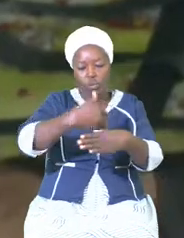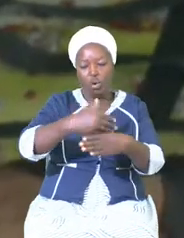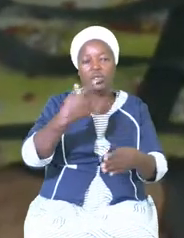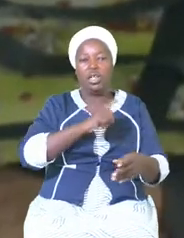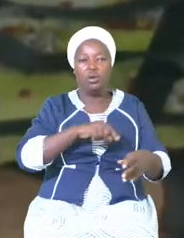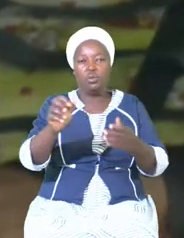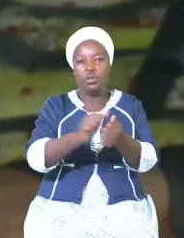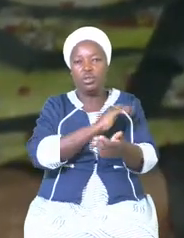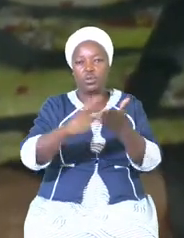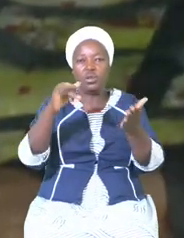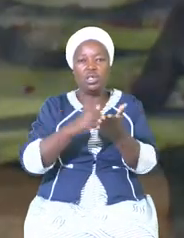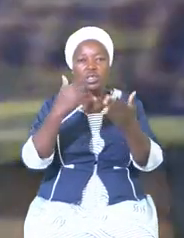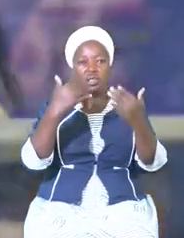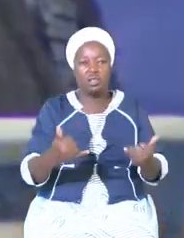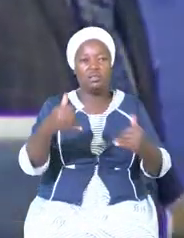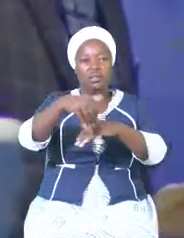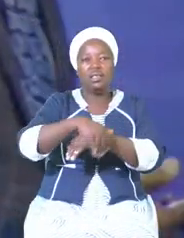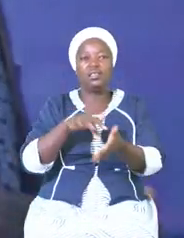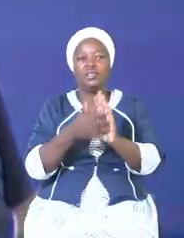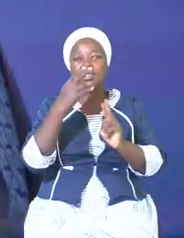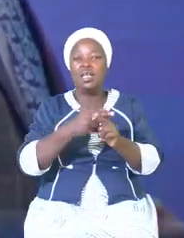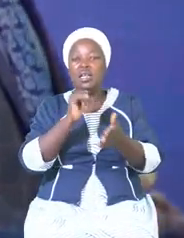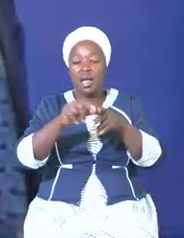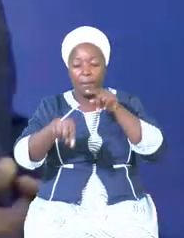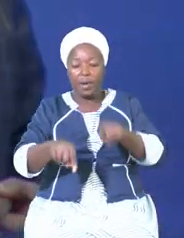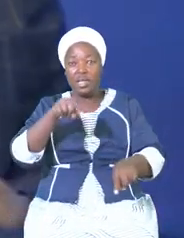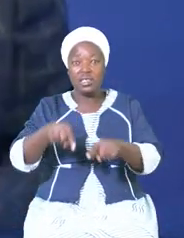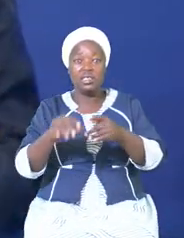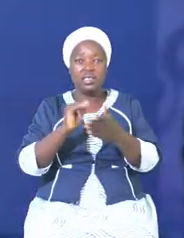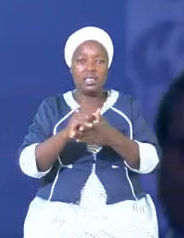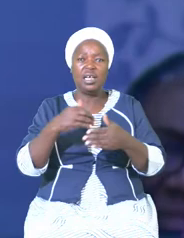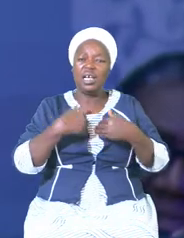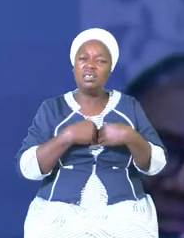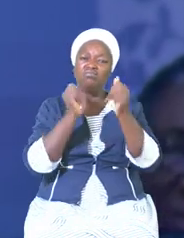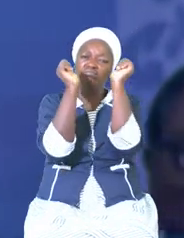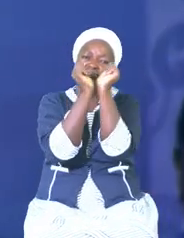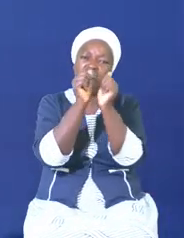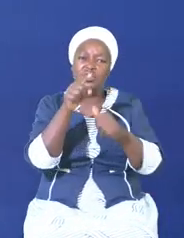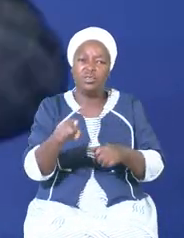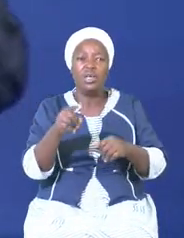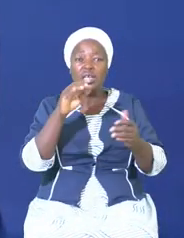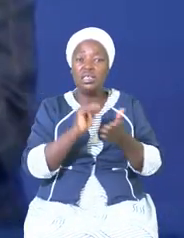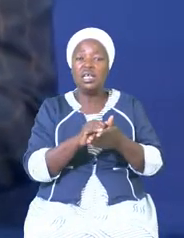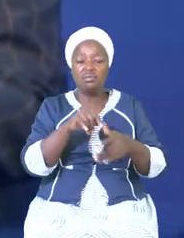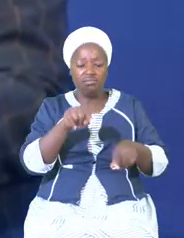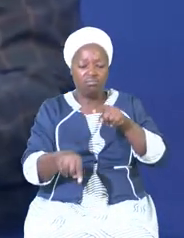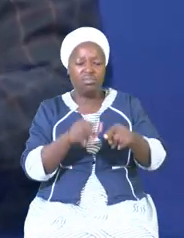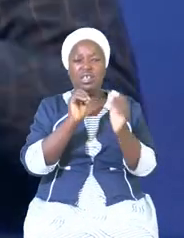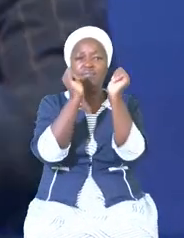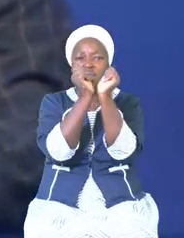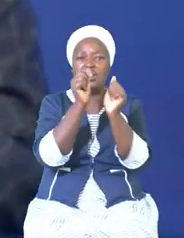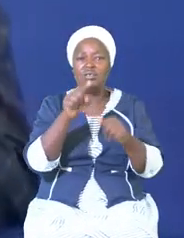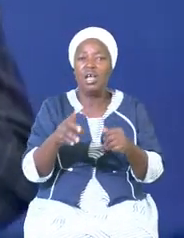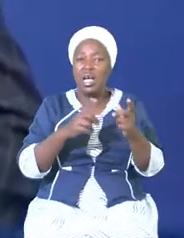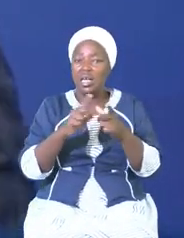That paralysis that has incapacitated you paralyzed you and gotten